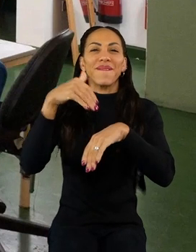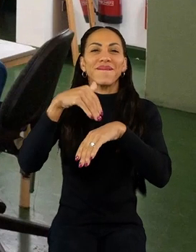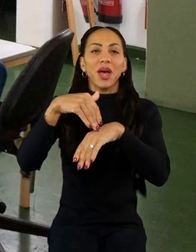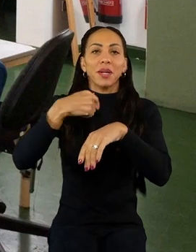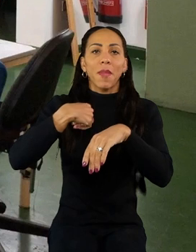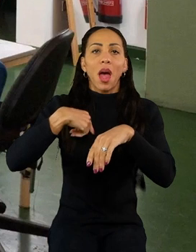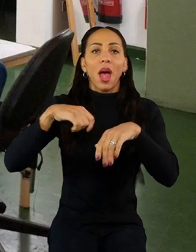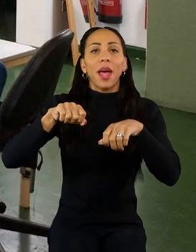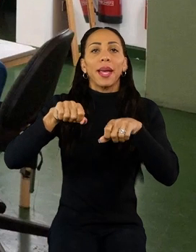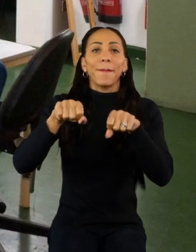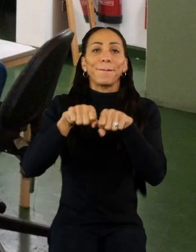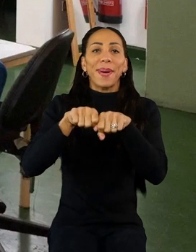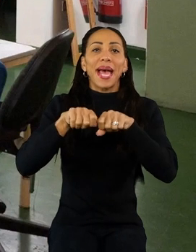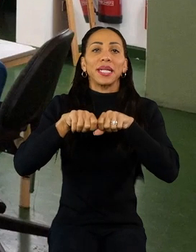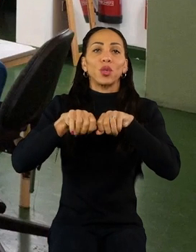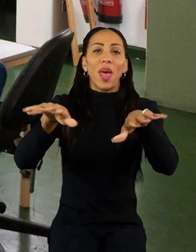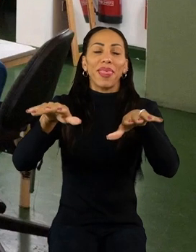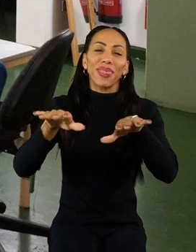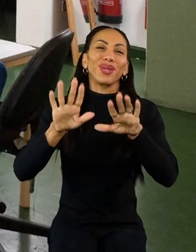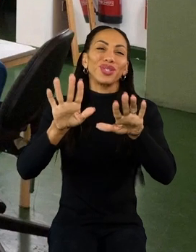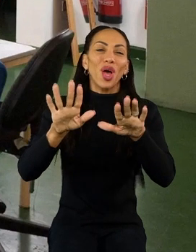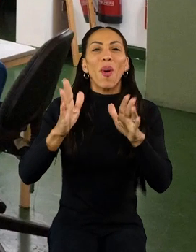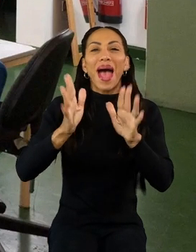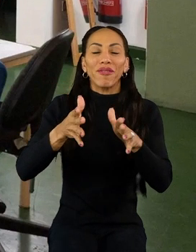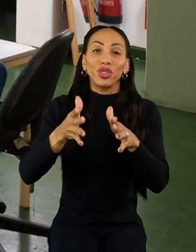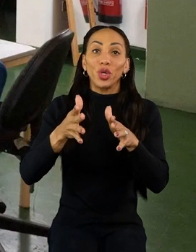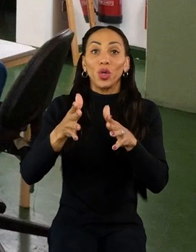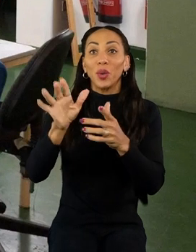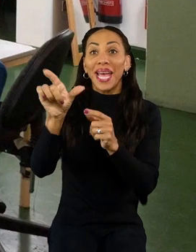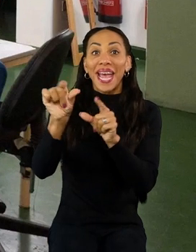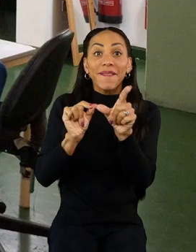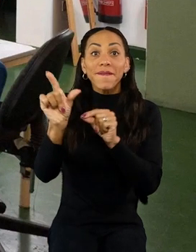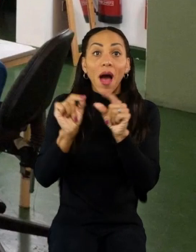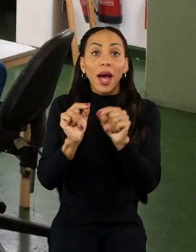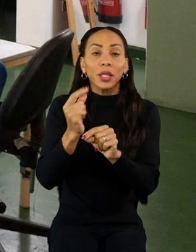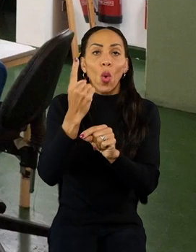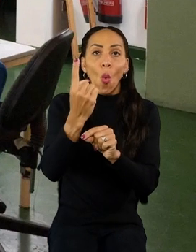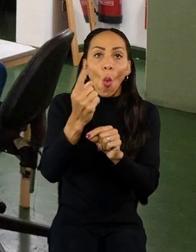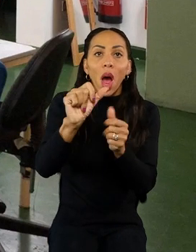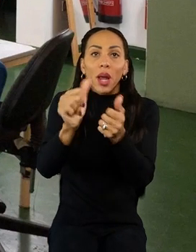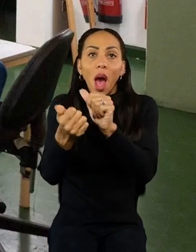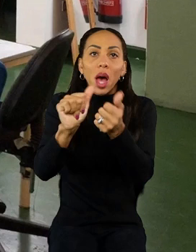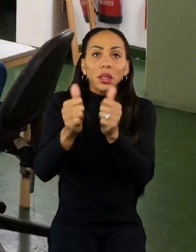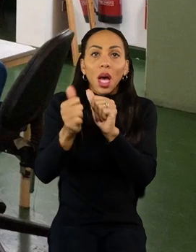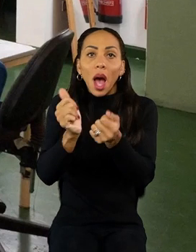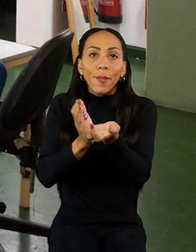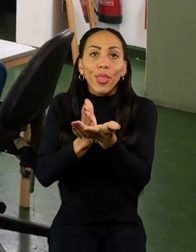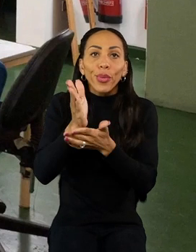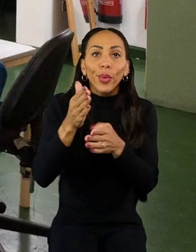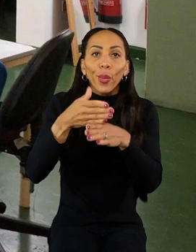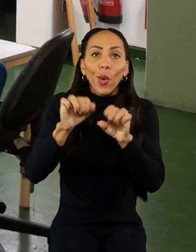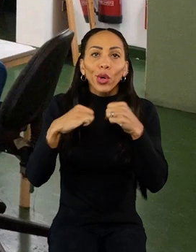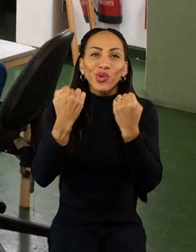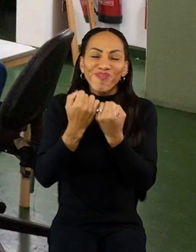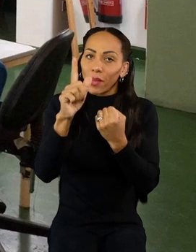sucks away all my kind of bandwidth that I potential I have. So what I'm going to do is I'm going to bring you in one at a time throughout the